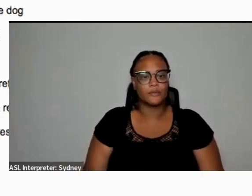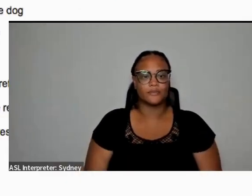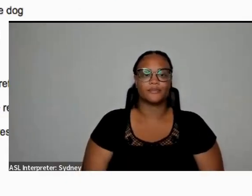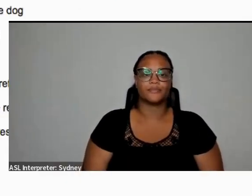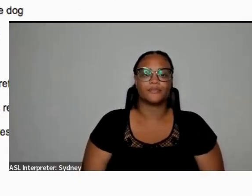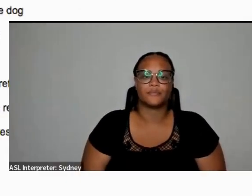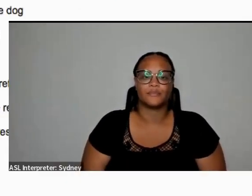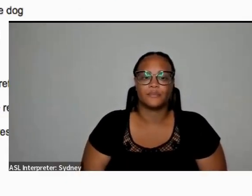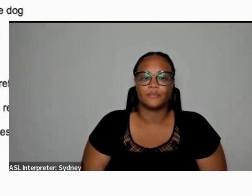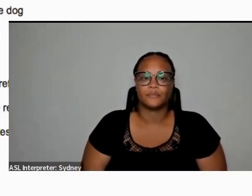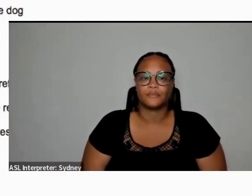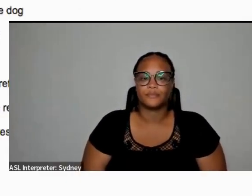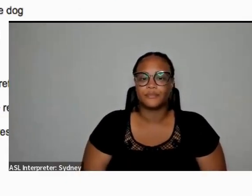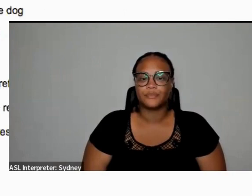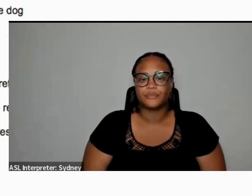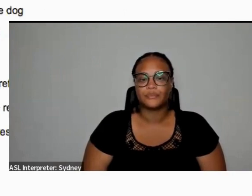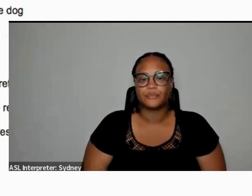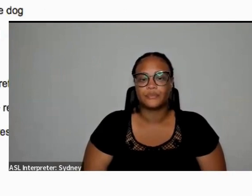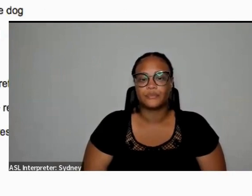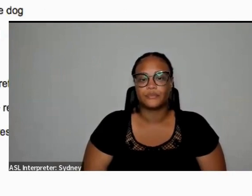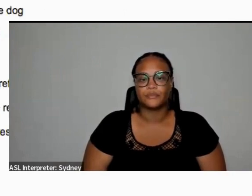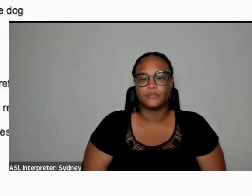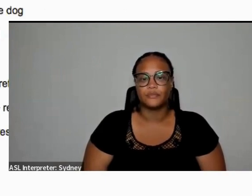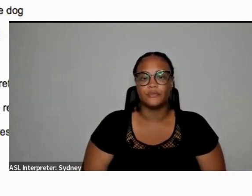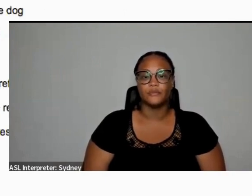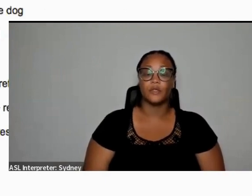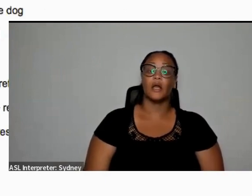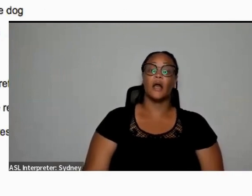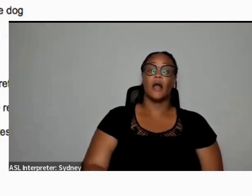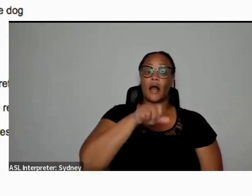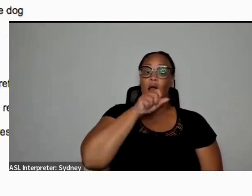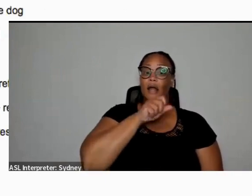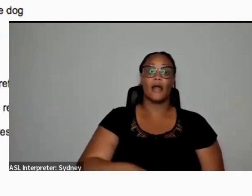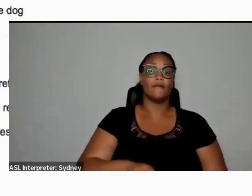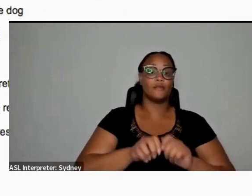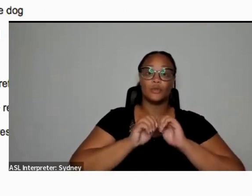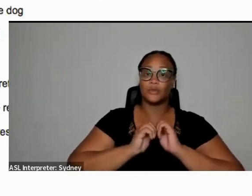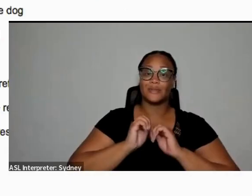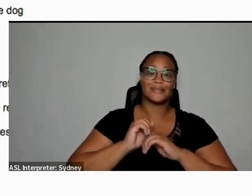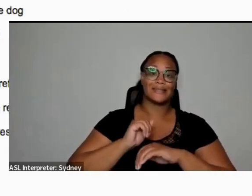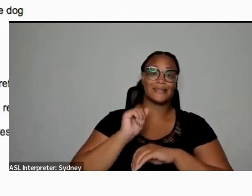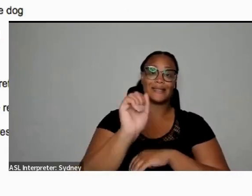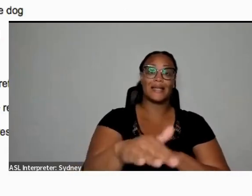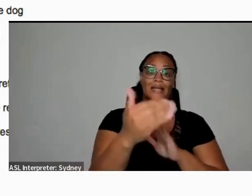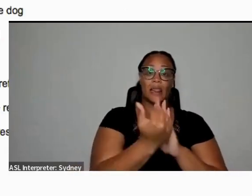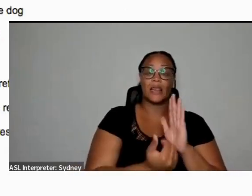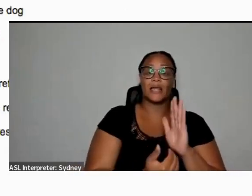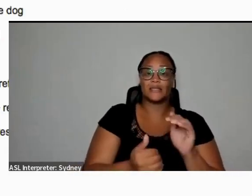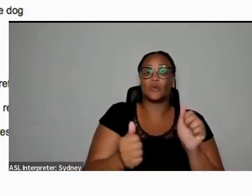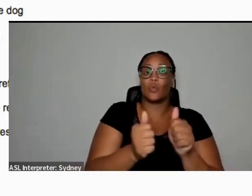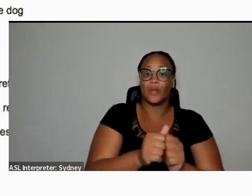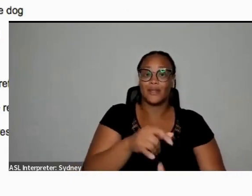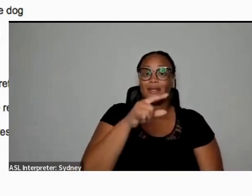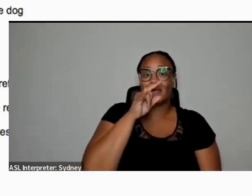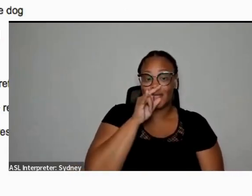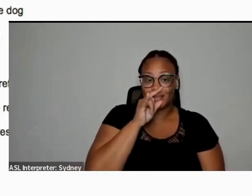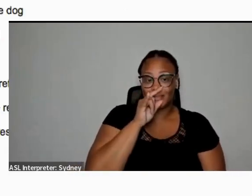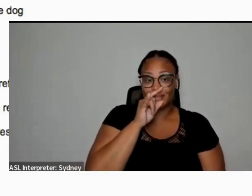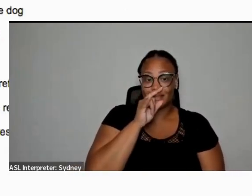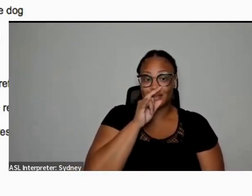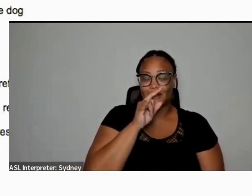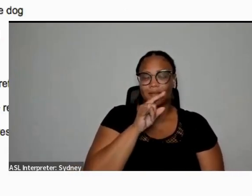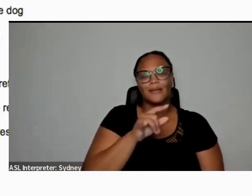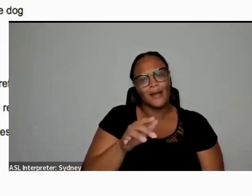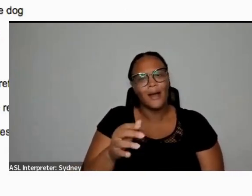So I'm big about sending home lists with kids. And I know these lists are a little bit dated. On the left, it